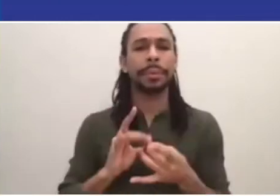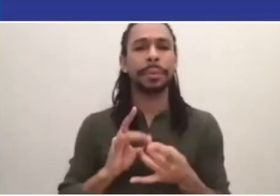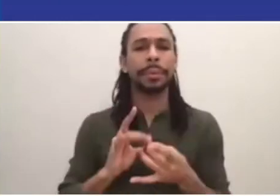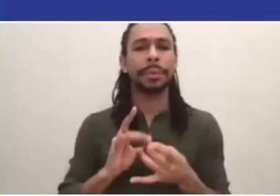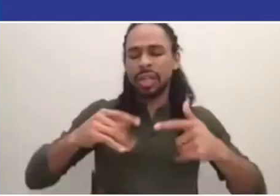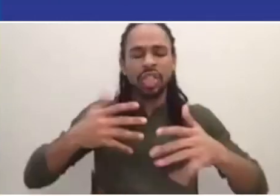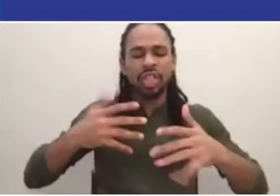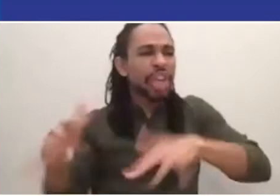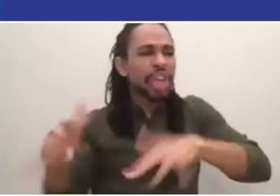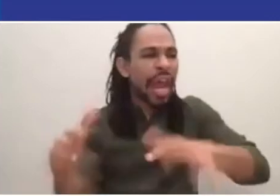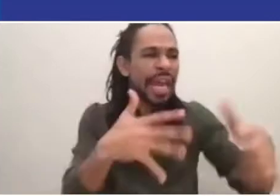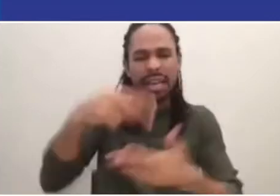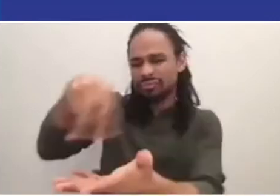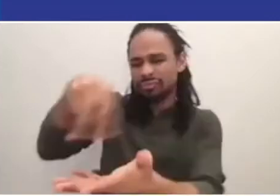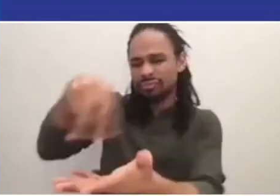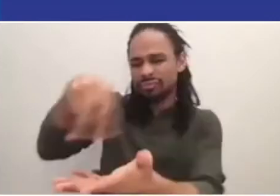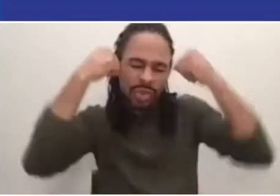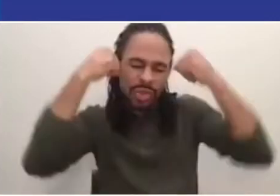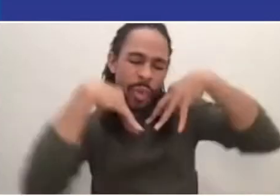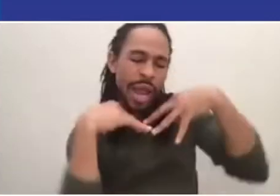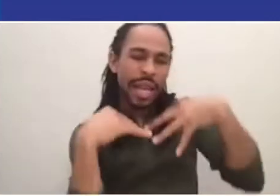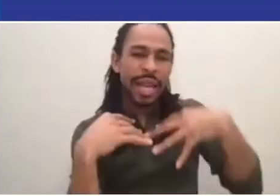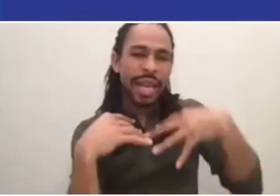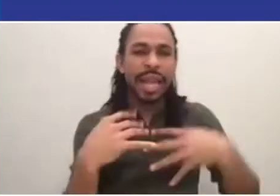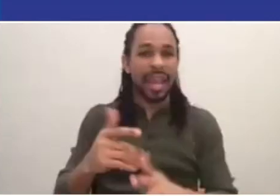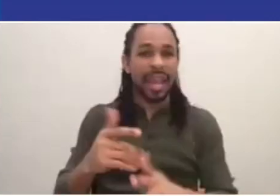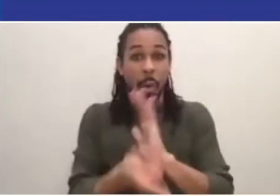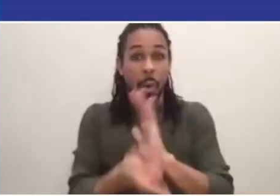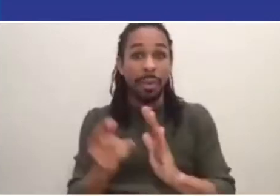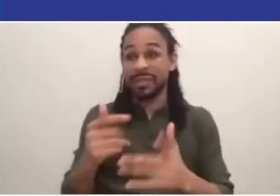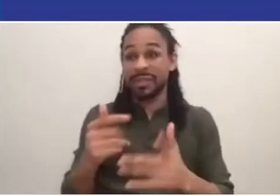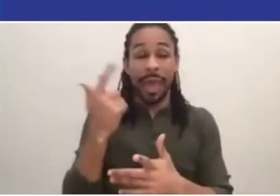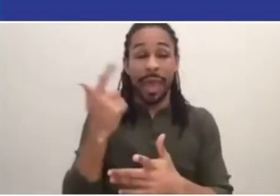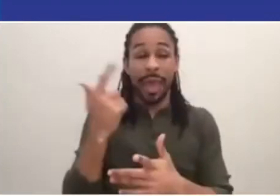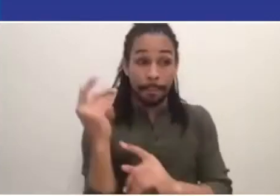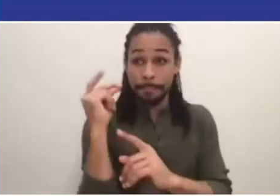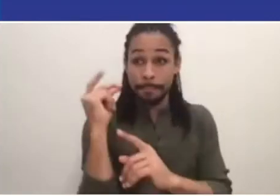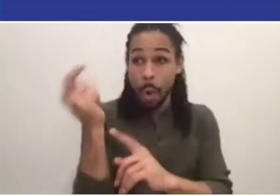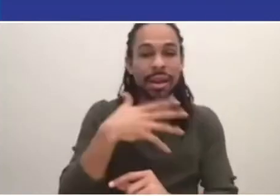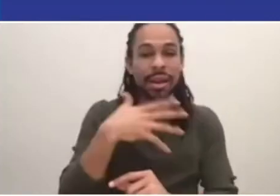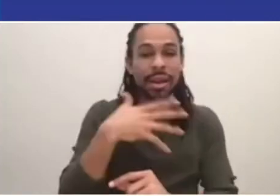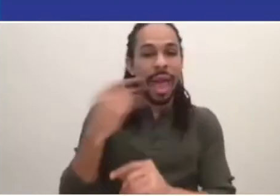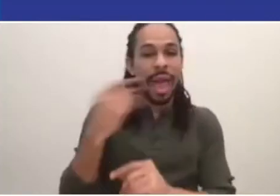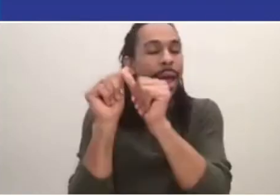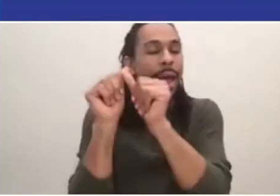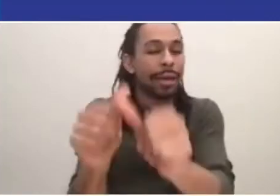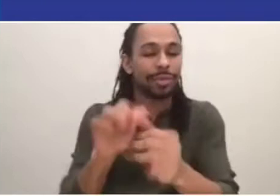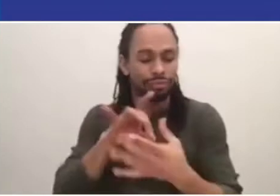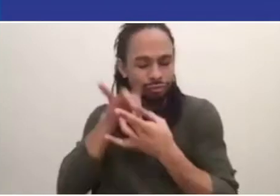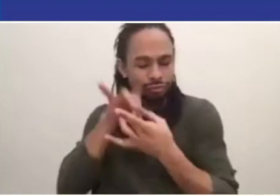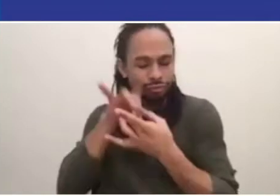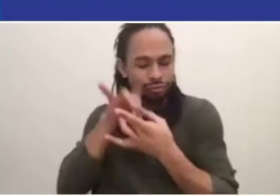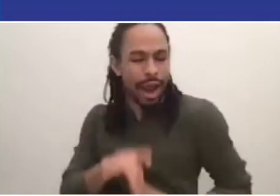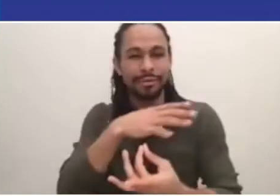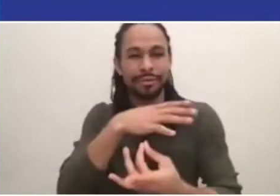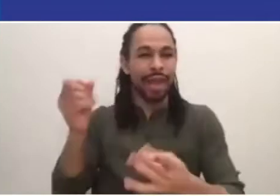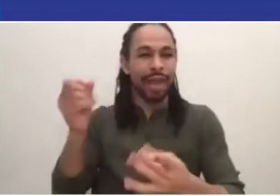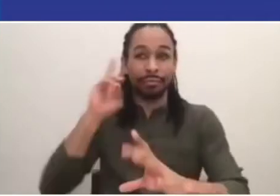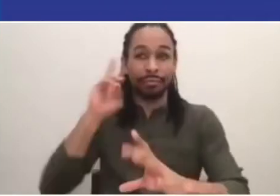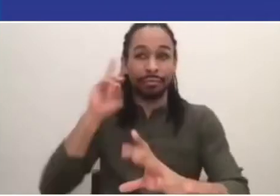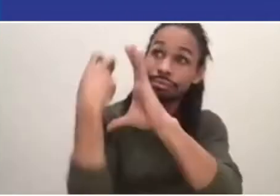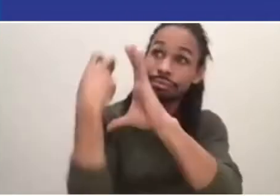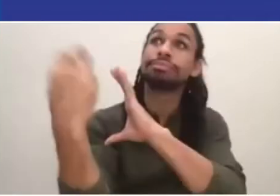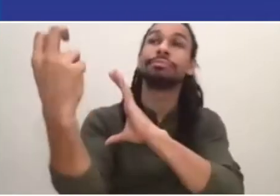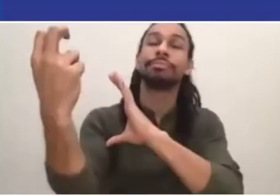both fleeting and enduring, grounded and transcendent. The